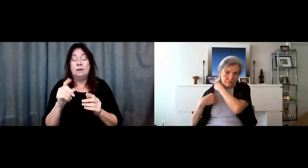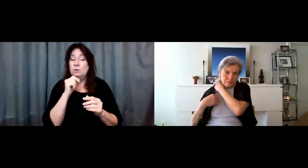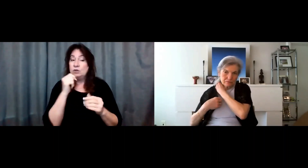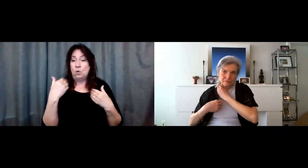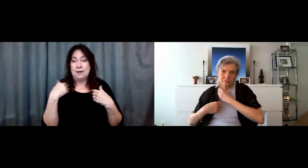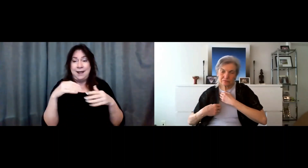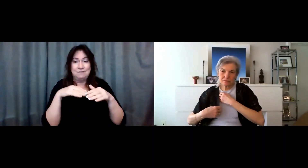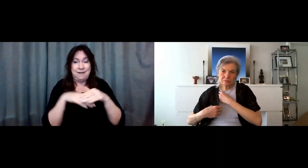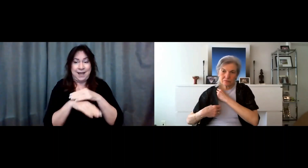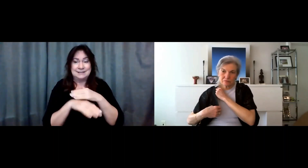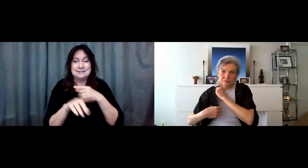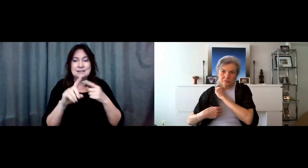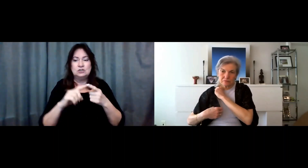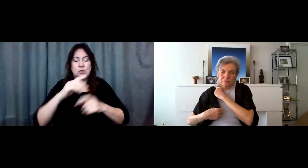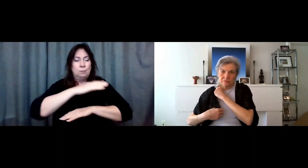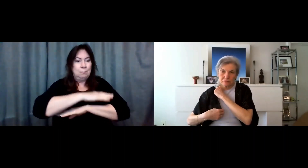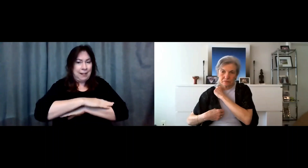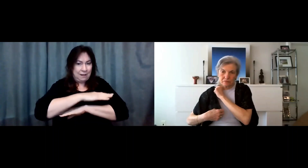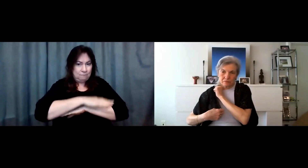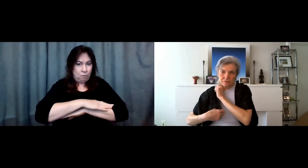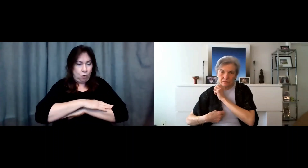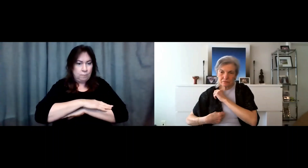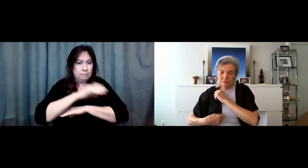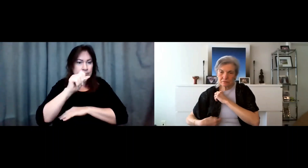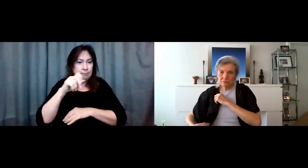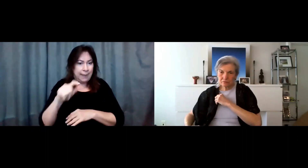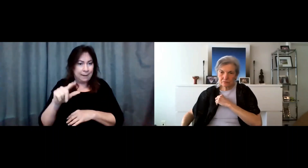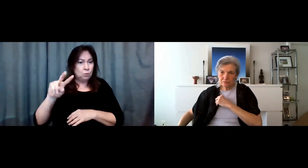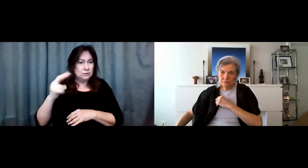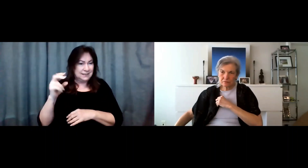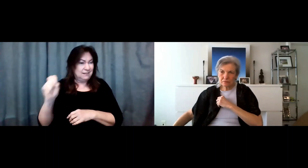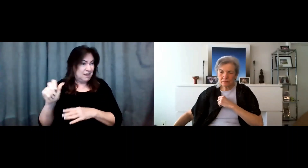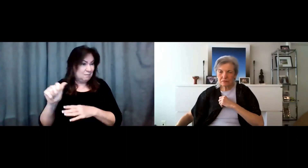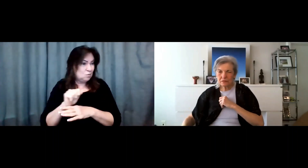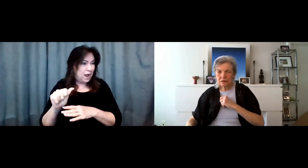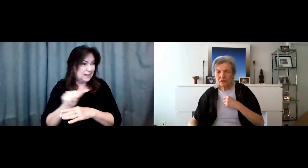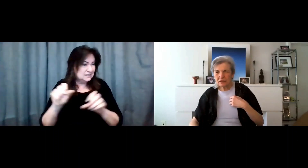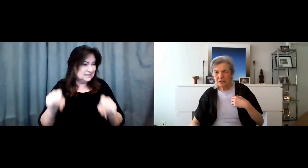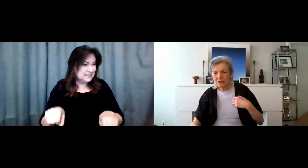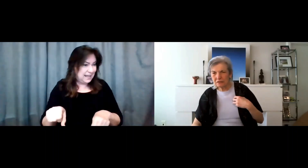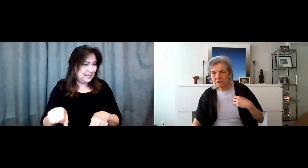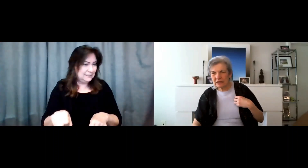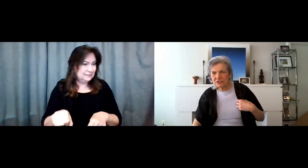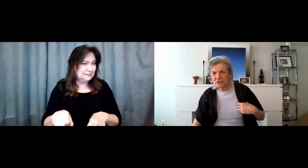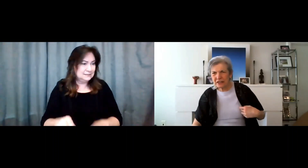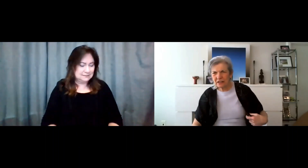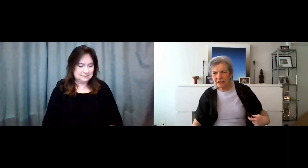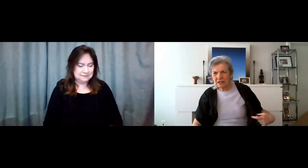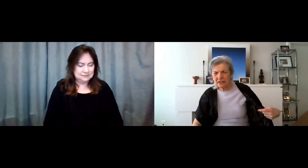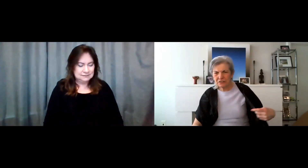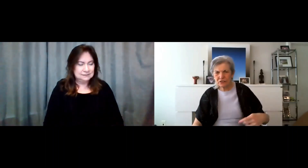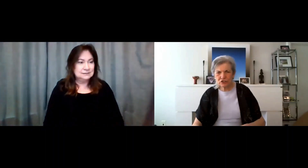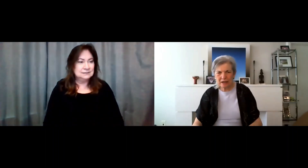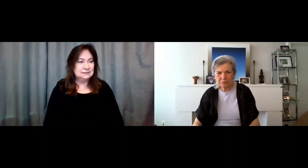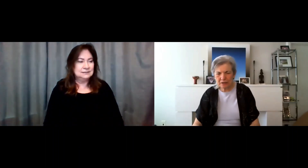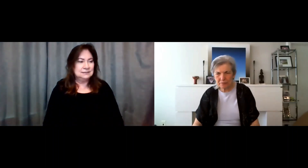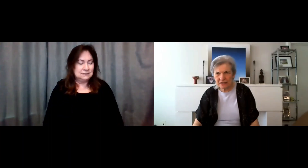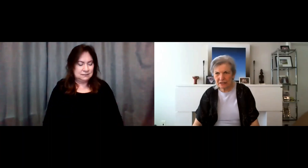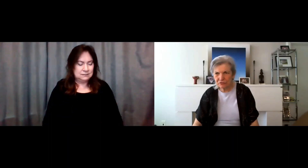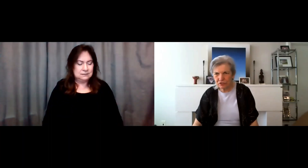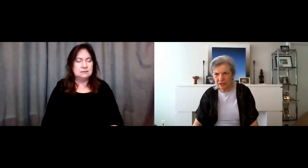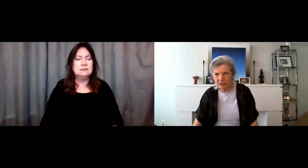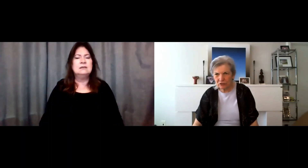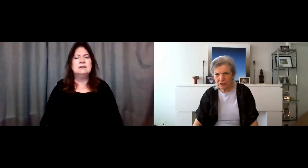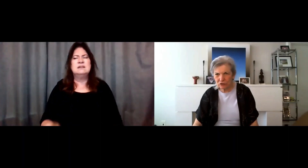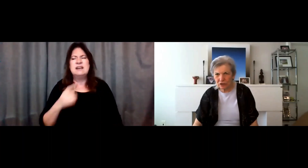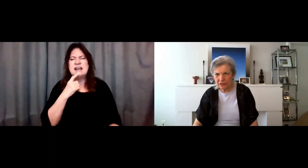on April 2nd, will they be able to practice? I said in the chat, but I may not